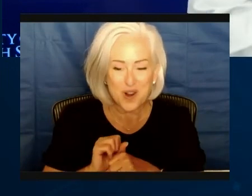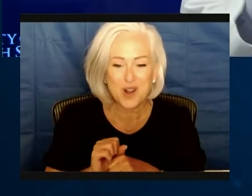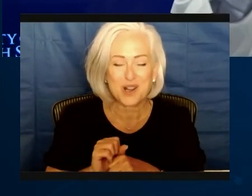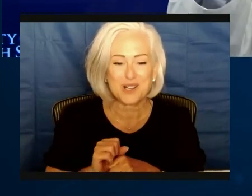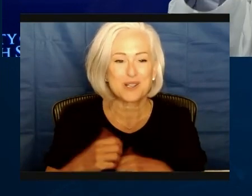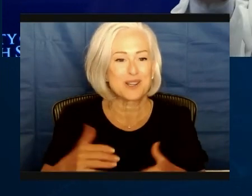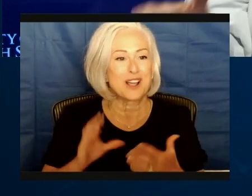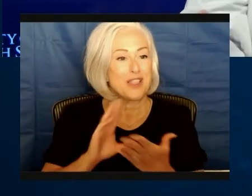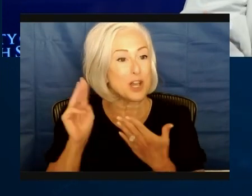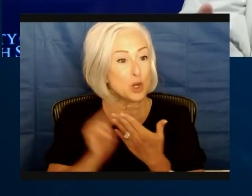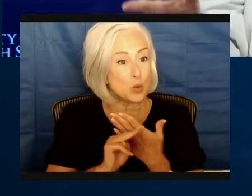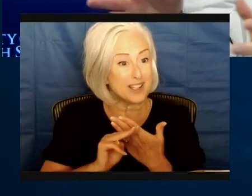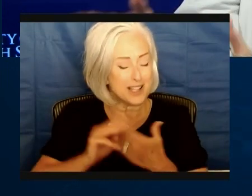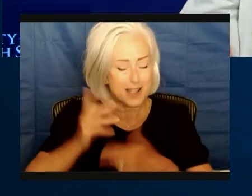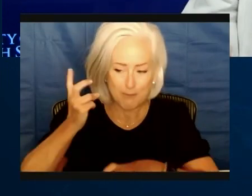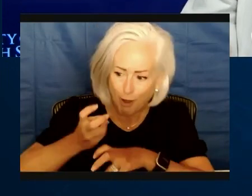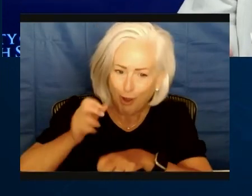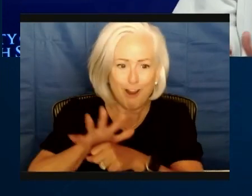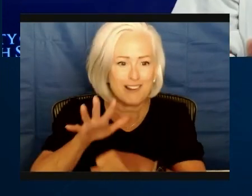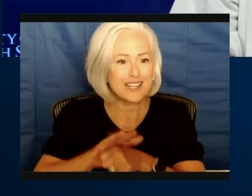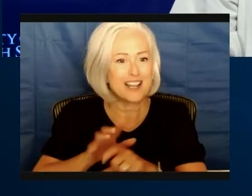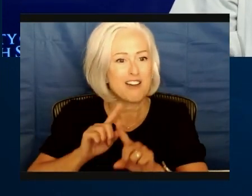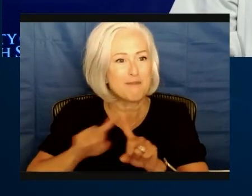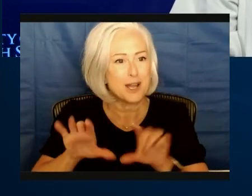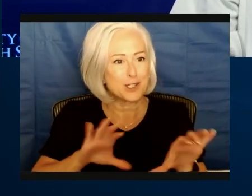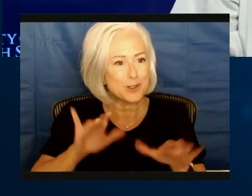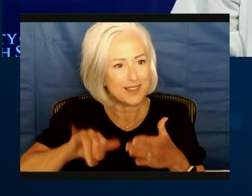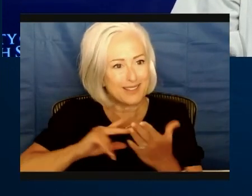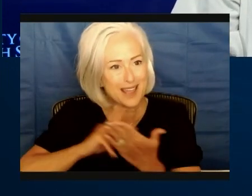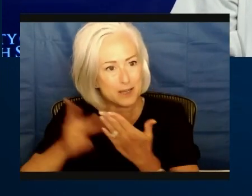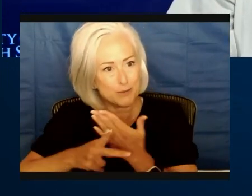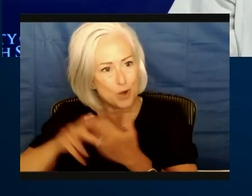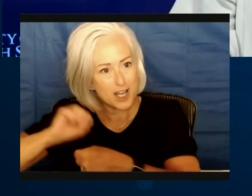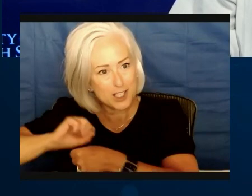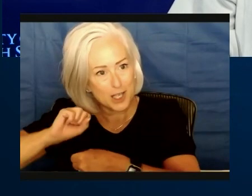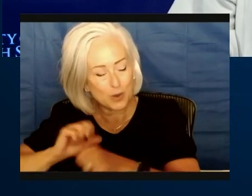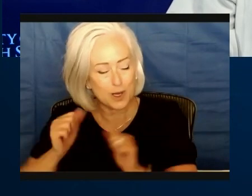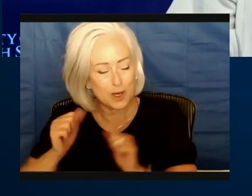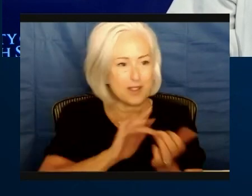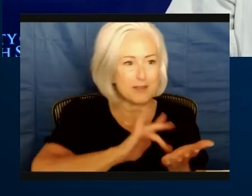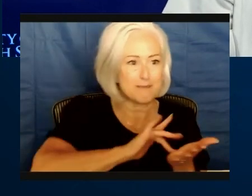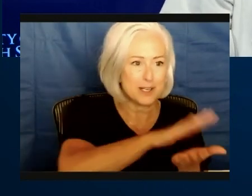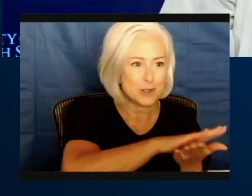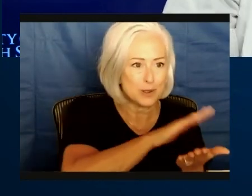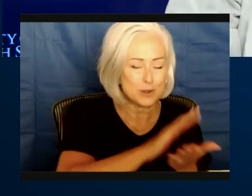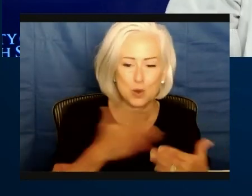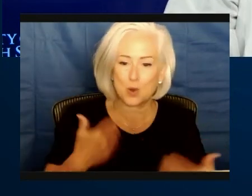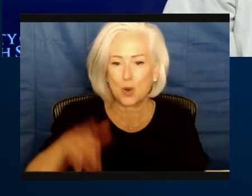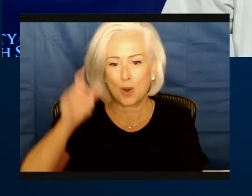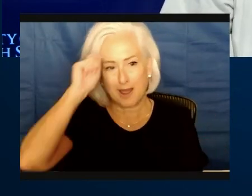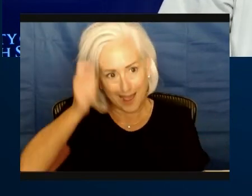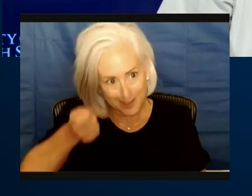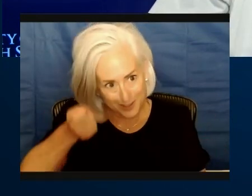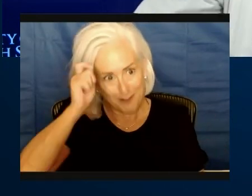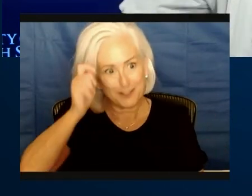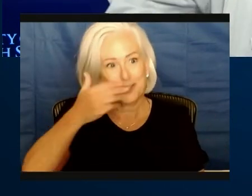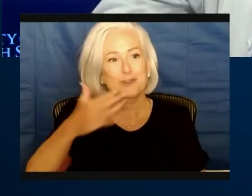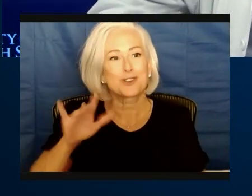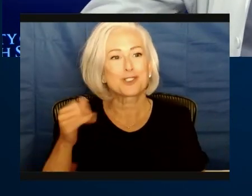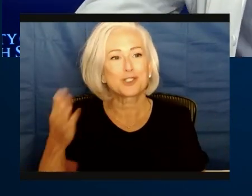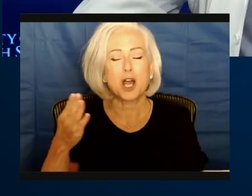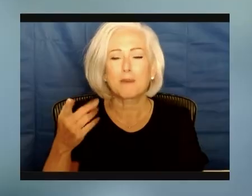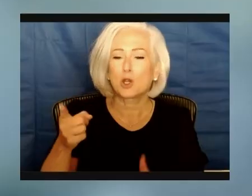enough, but be doing this type of work and this project along with your medical school curriculum, hats off to you. What do you want to do in your life, do you know?